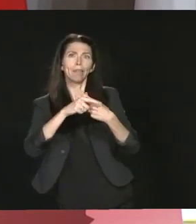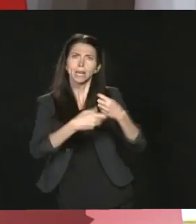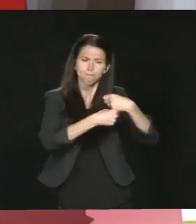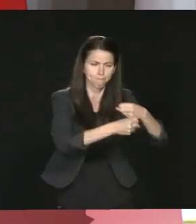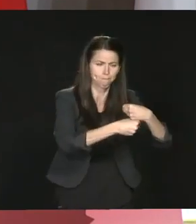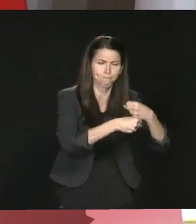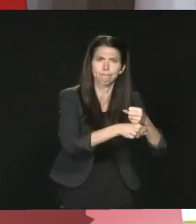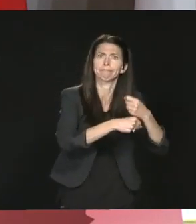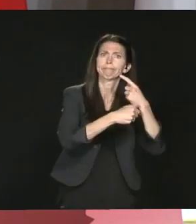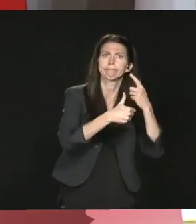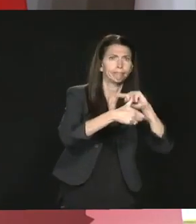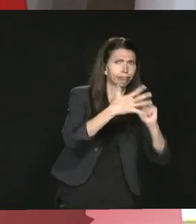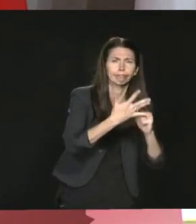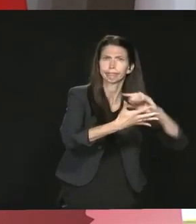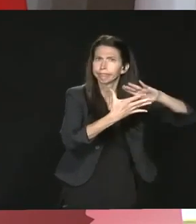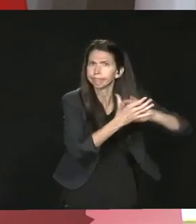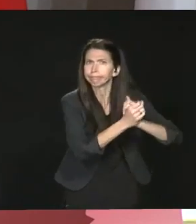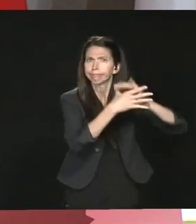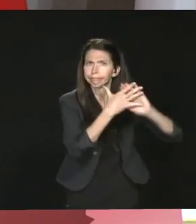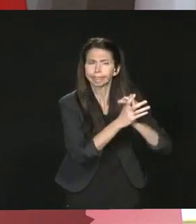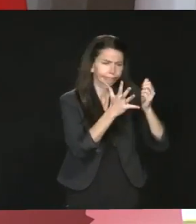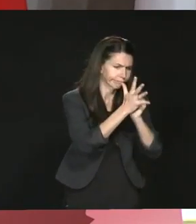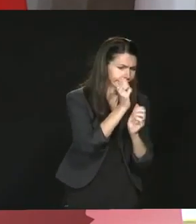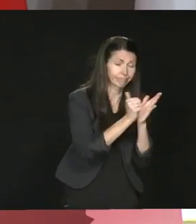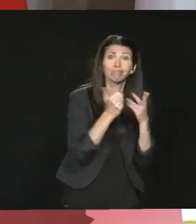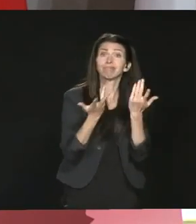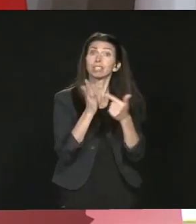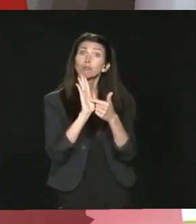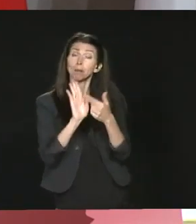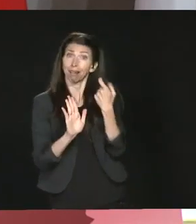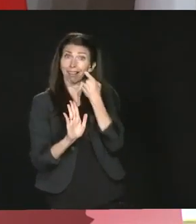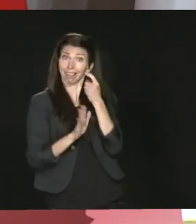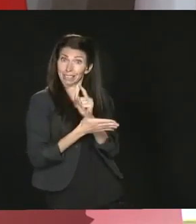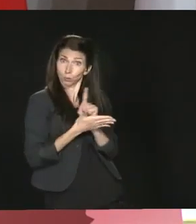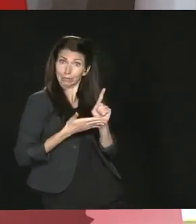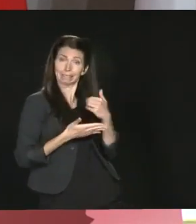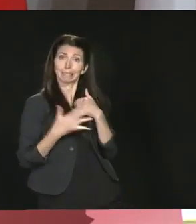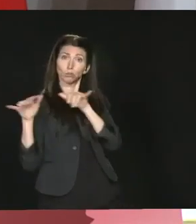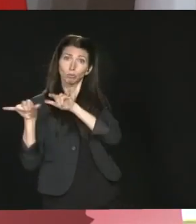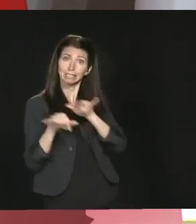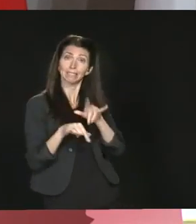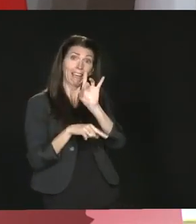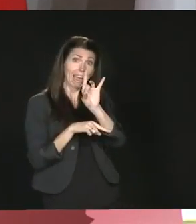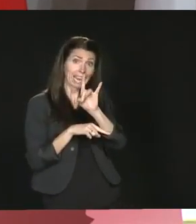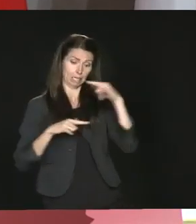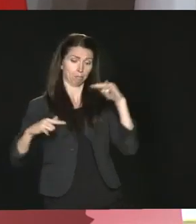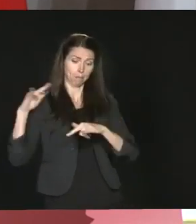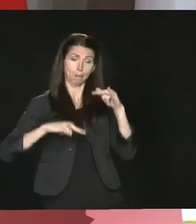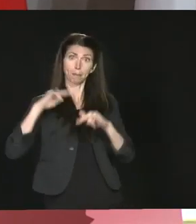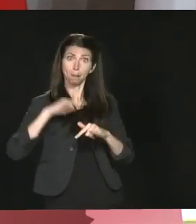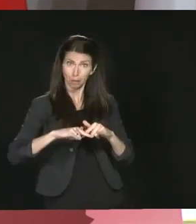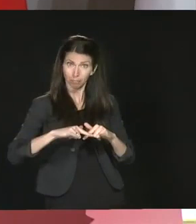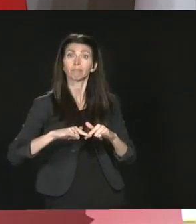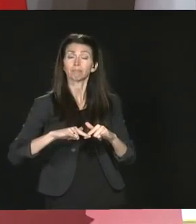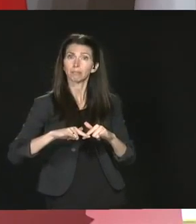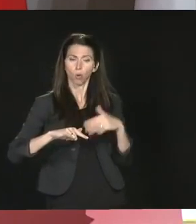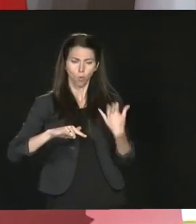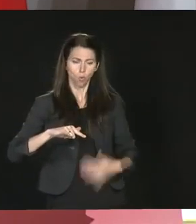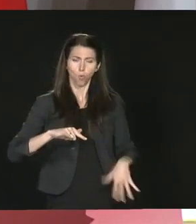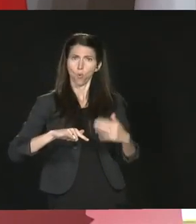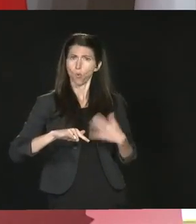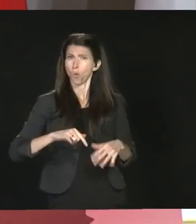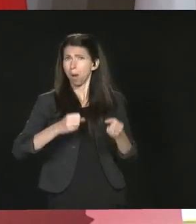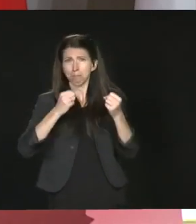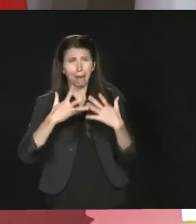received 8 plane loads of supplies, bringing us to a total of 58 cargo flights from China carrying